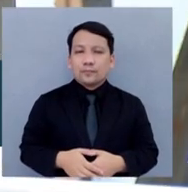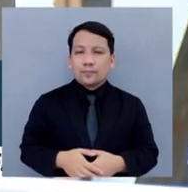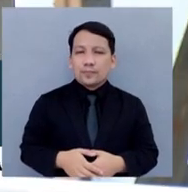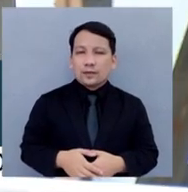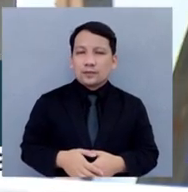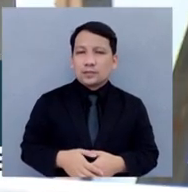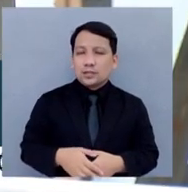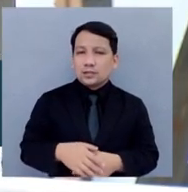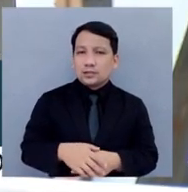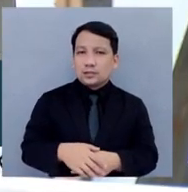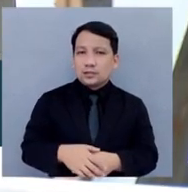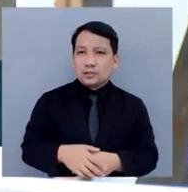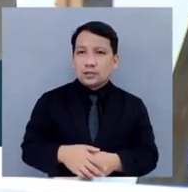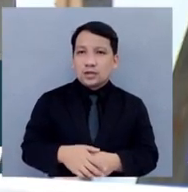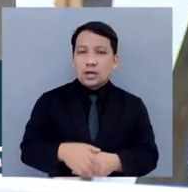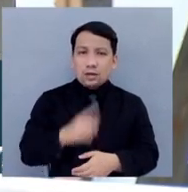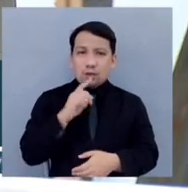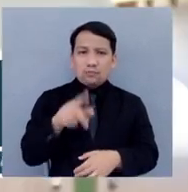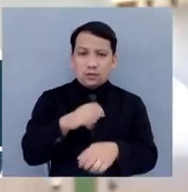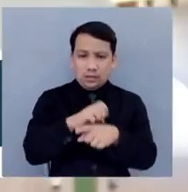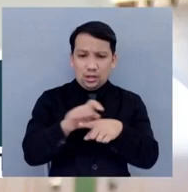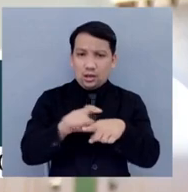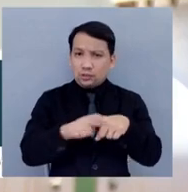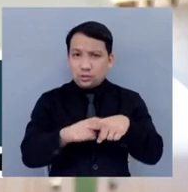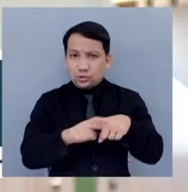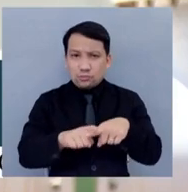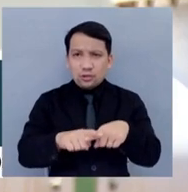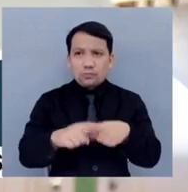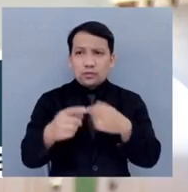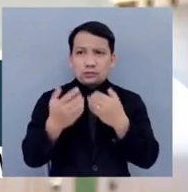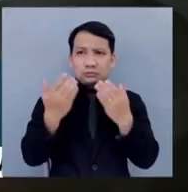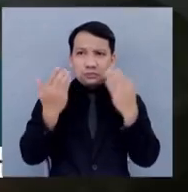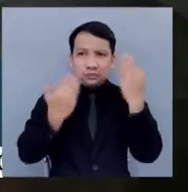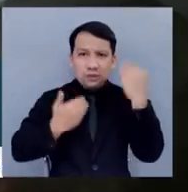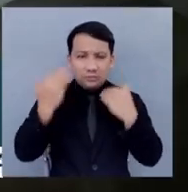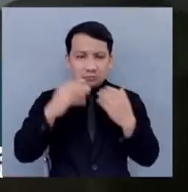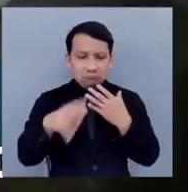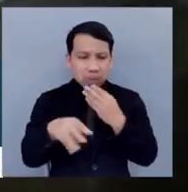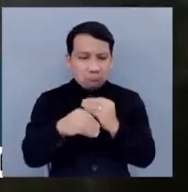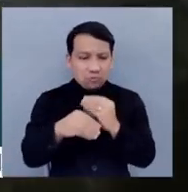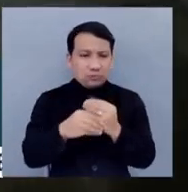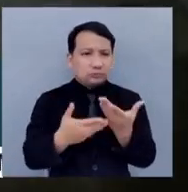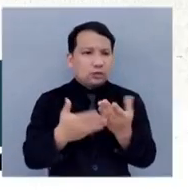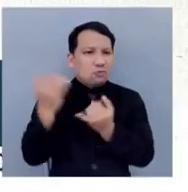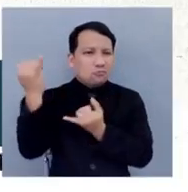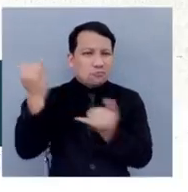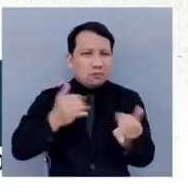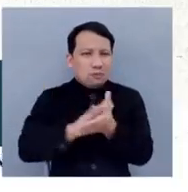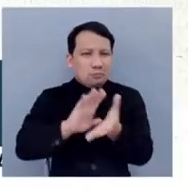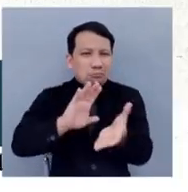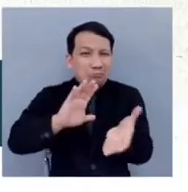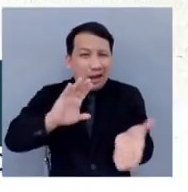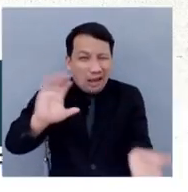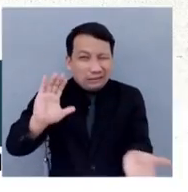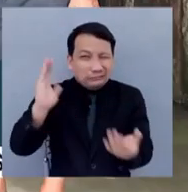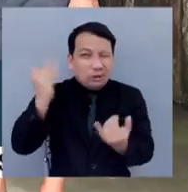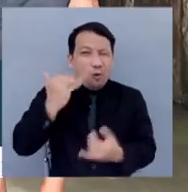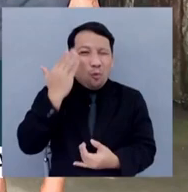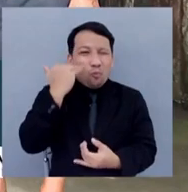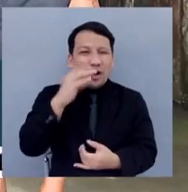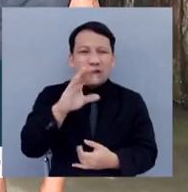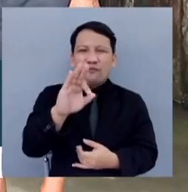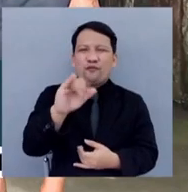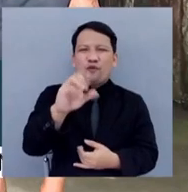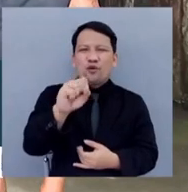energy insecure as its overall sources of energy come from imported and more expensive fossil fuel, especially in